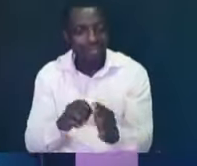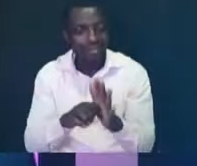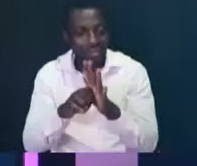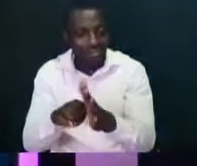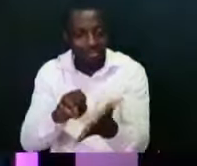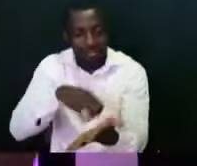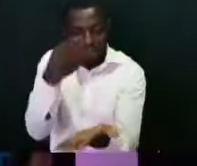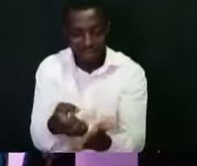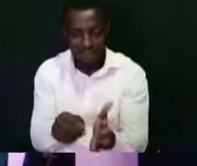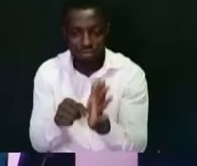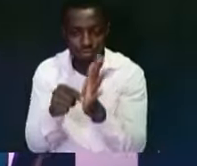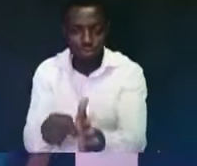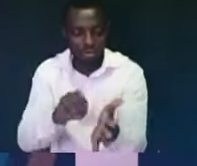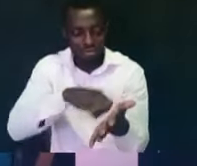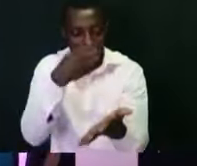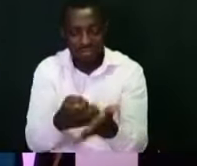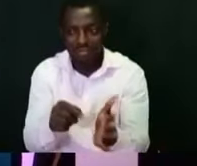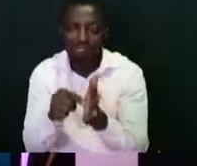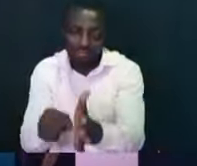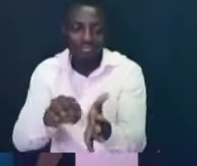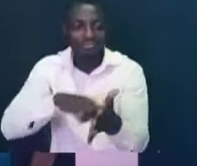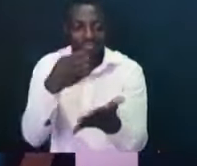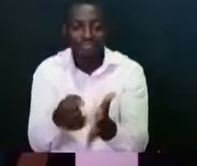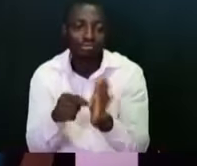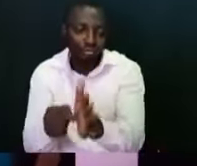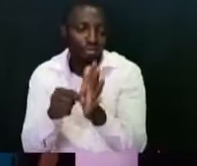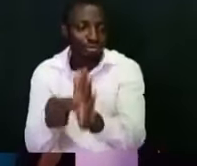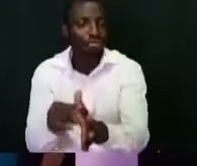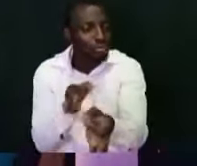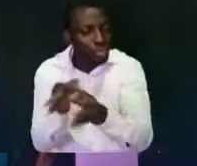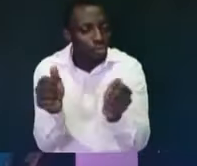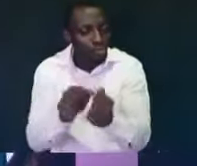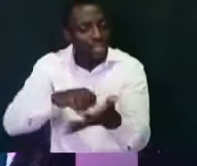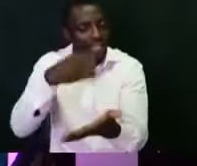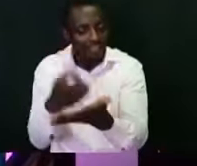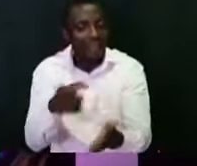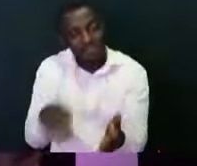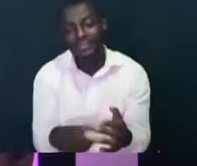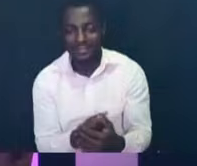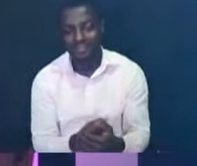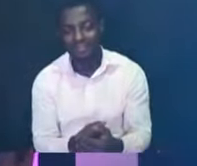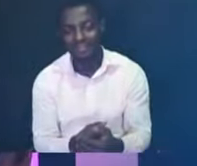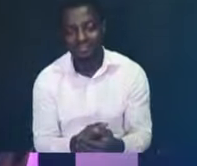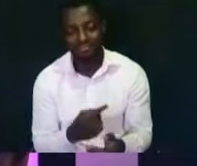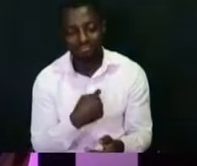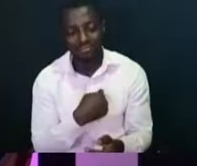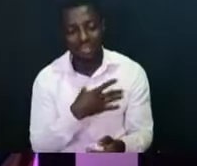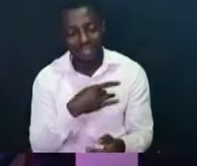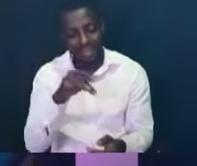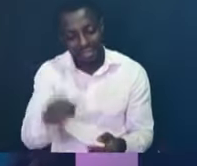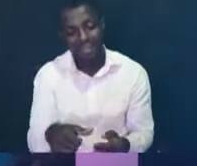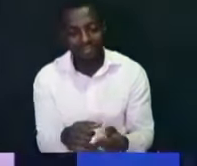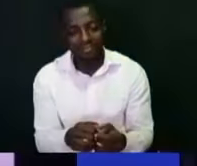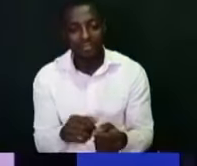evidence you have to establish the geness of what you are saying now I like this one to